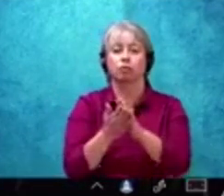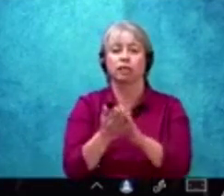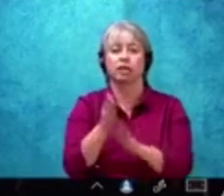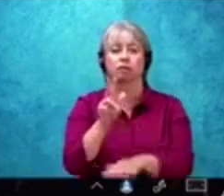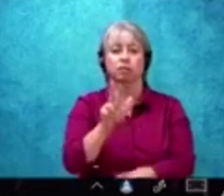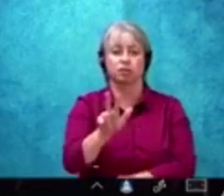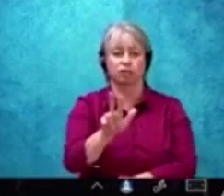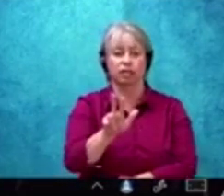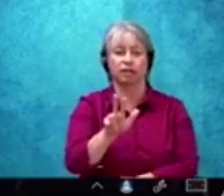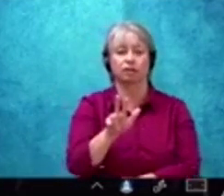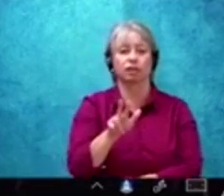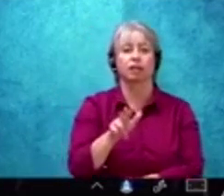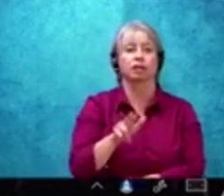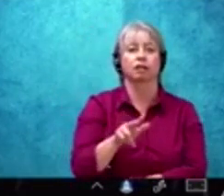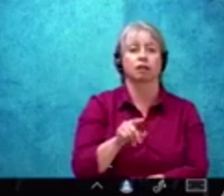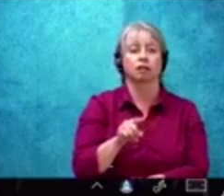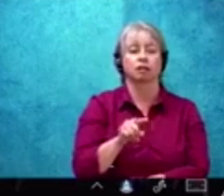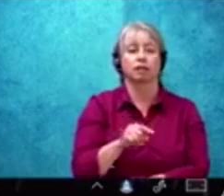be